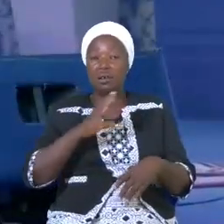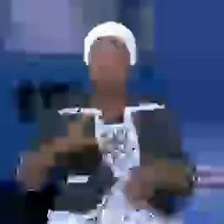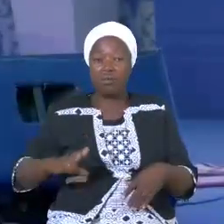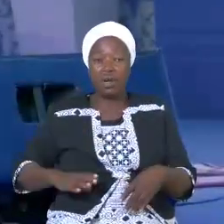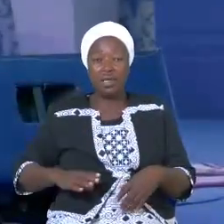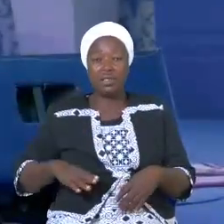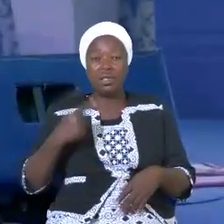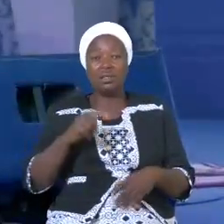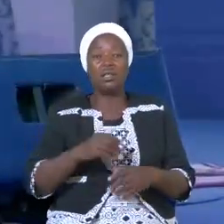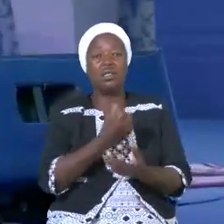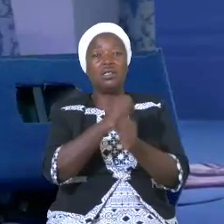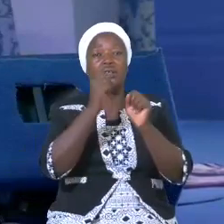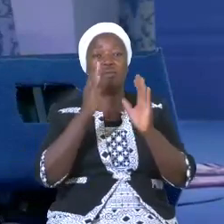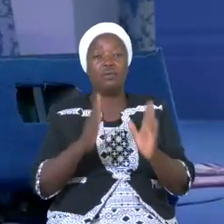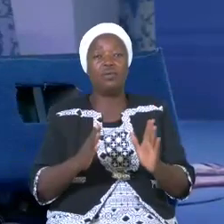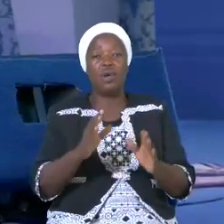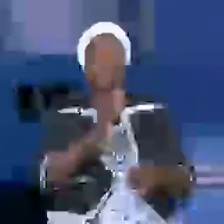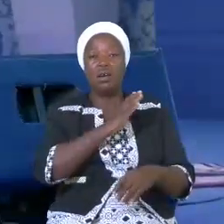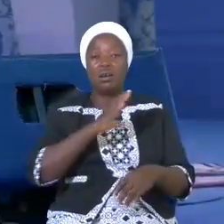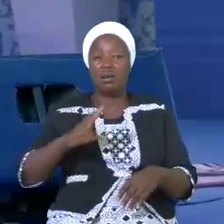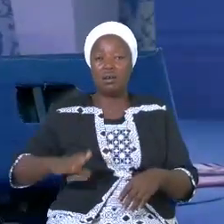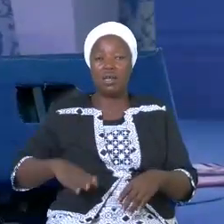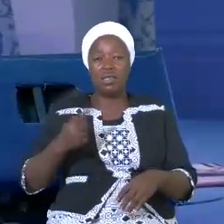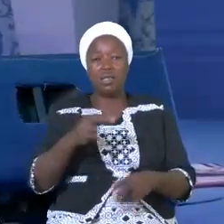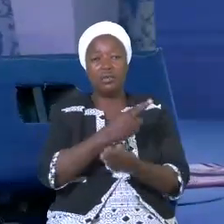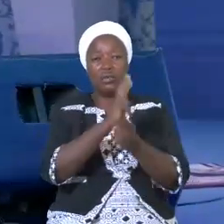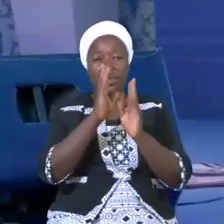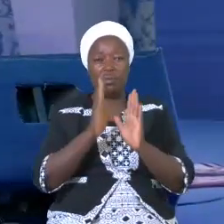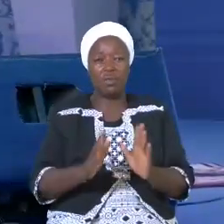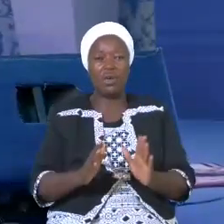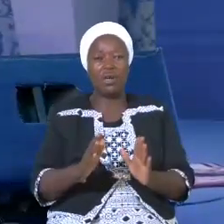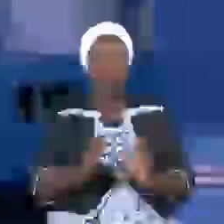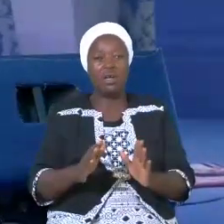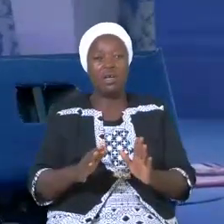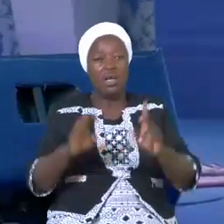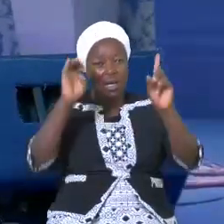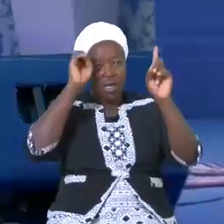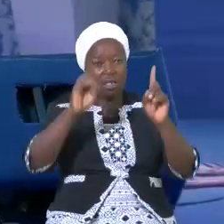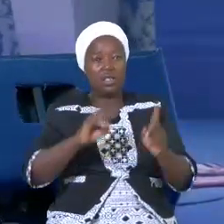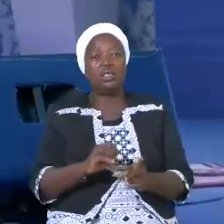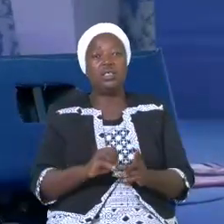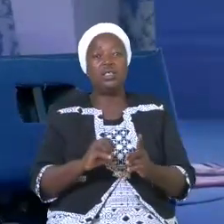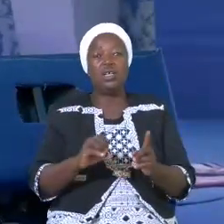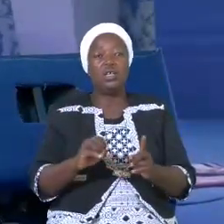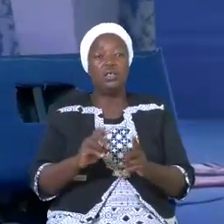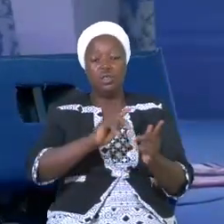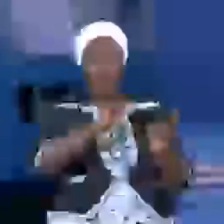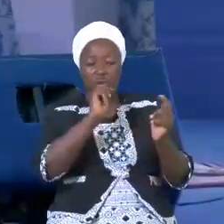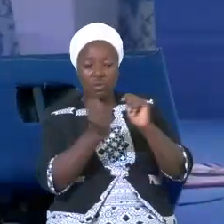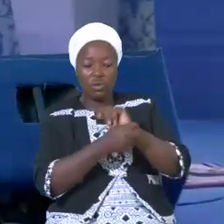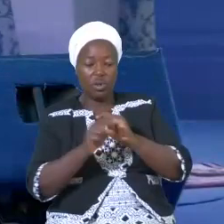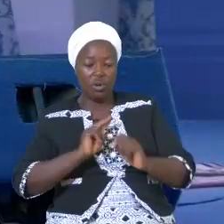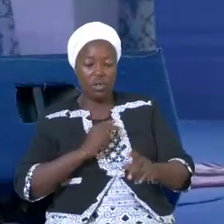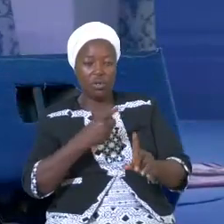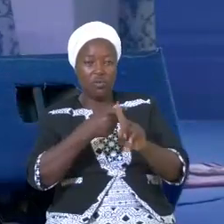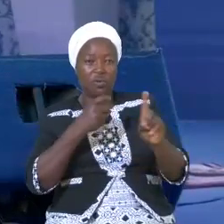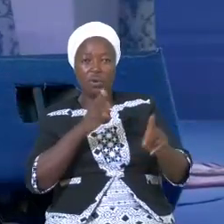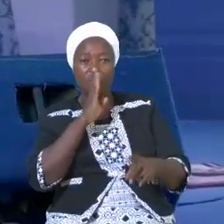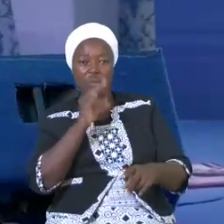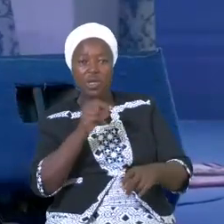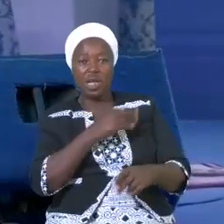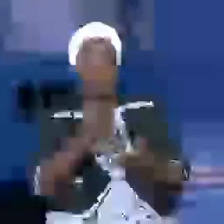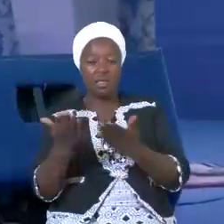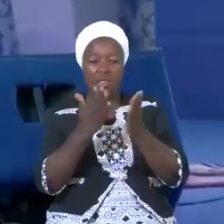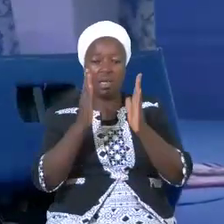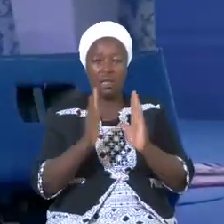savior christ the redeemer it turns us from being a slave